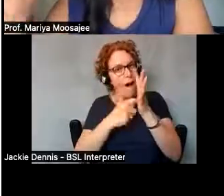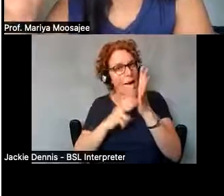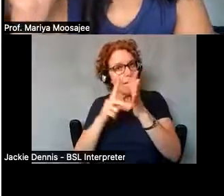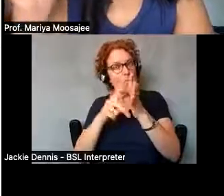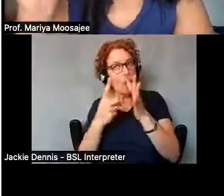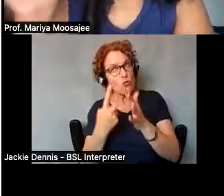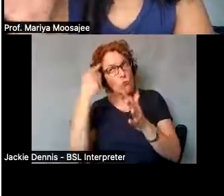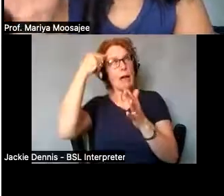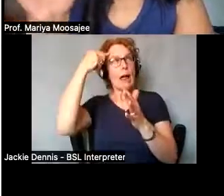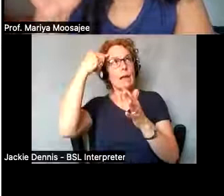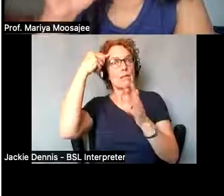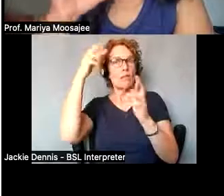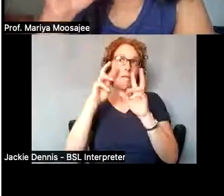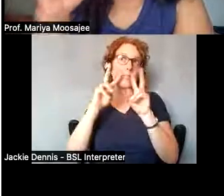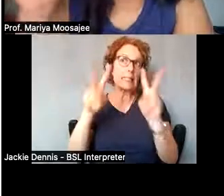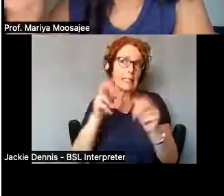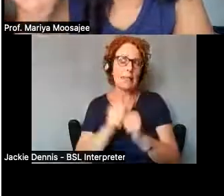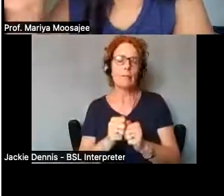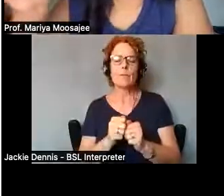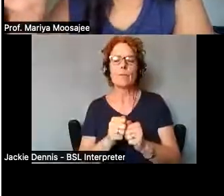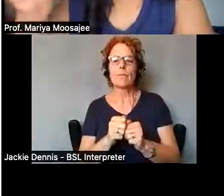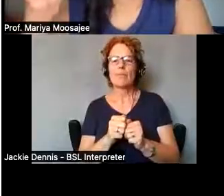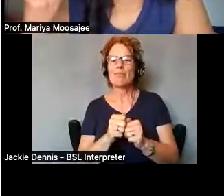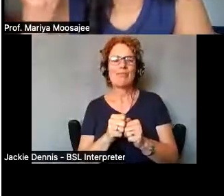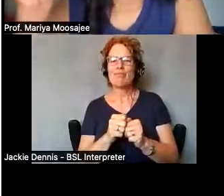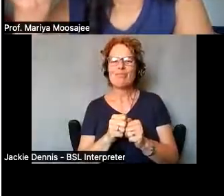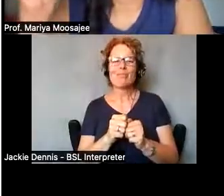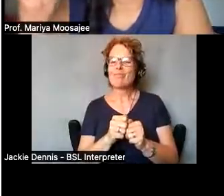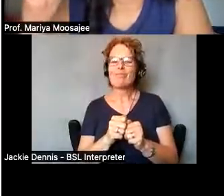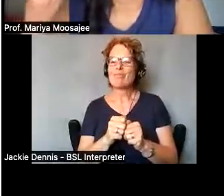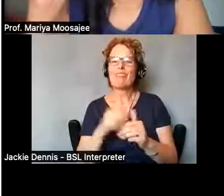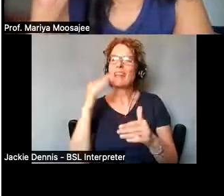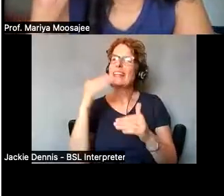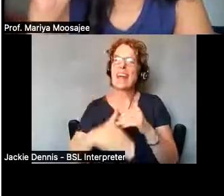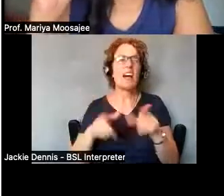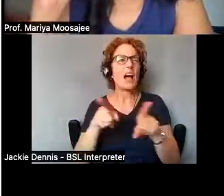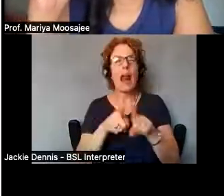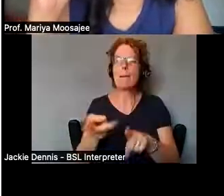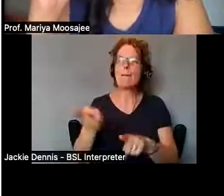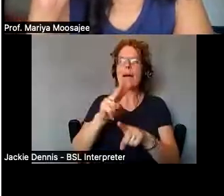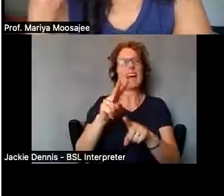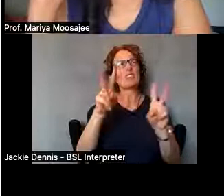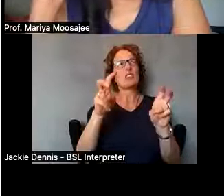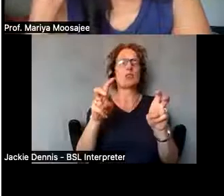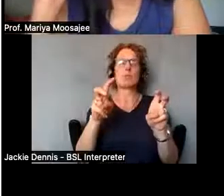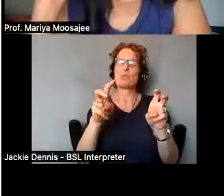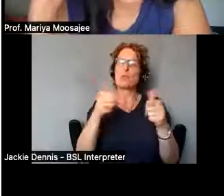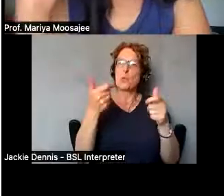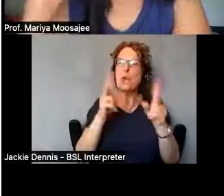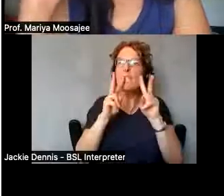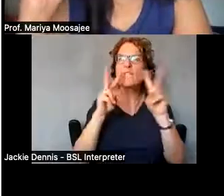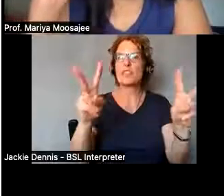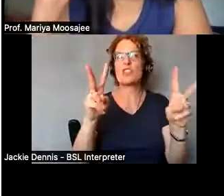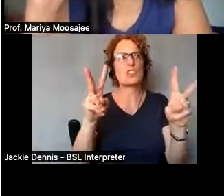see. But you're never going to get the resolution that you would have done when you could